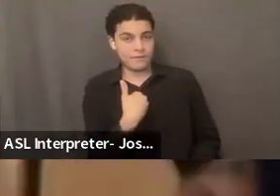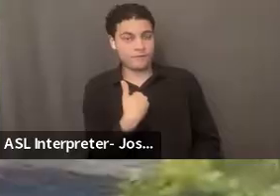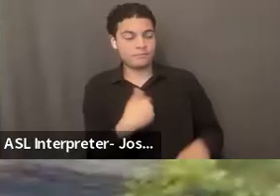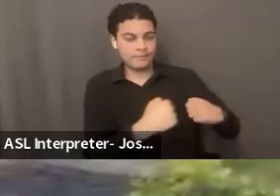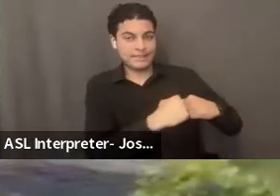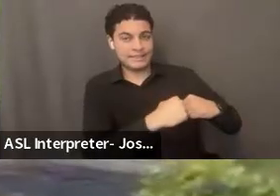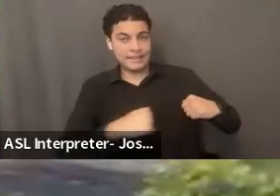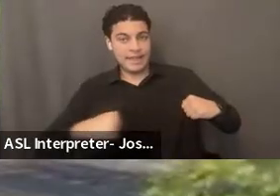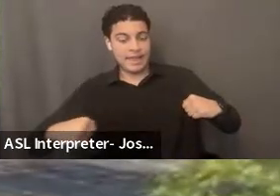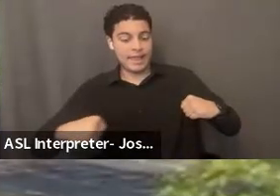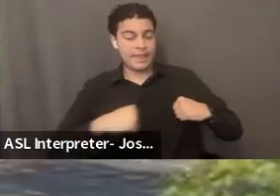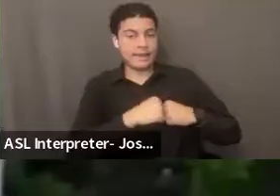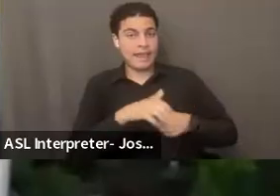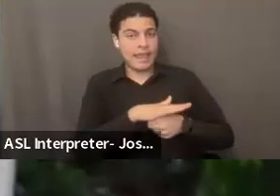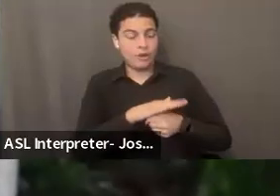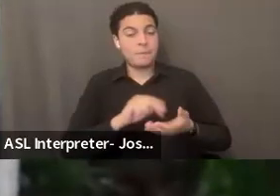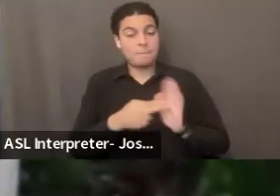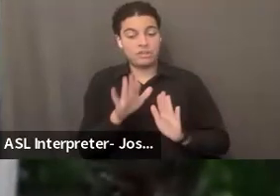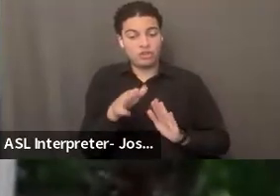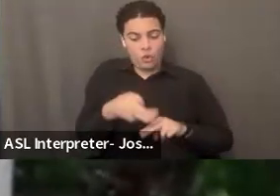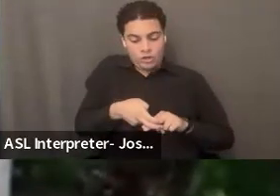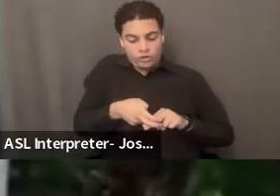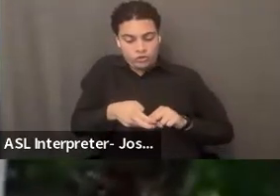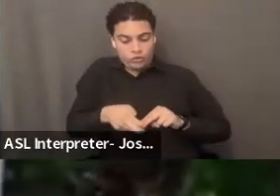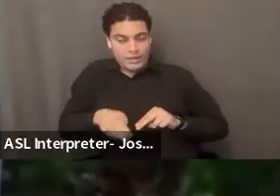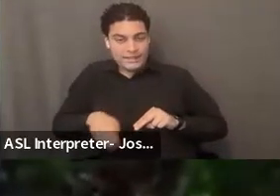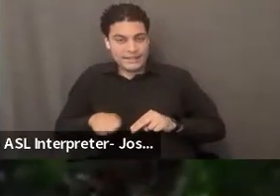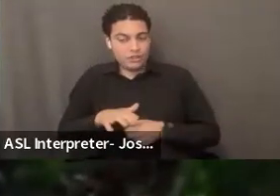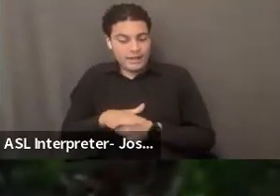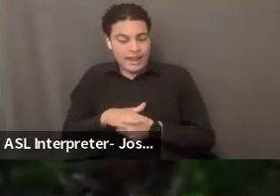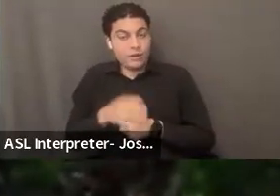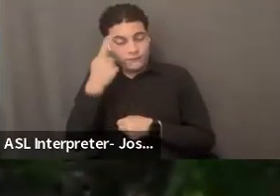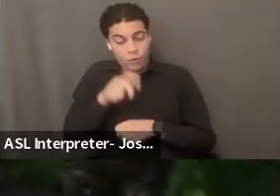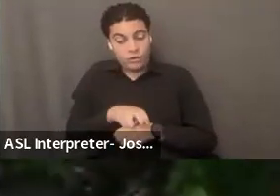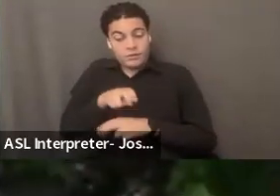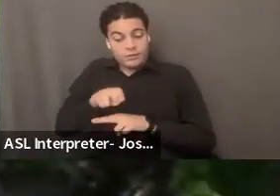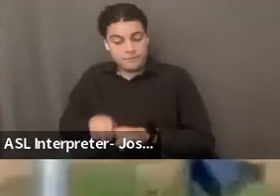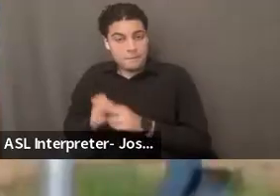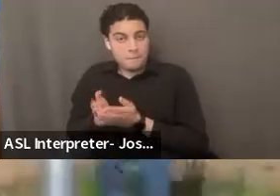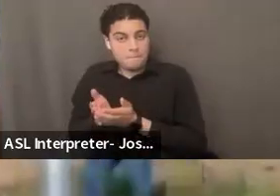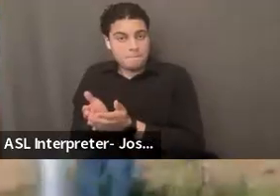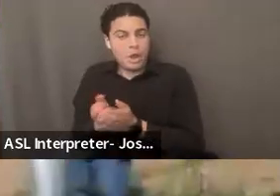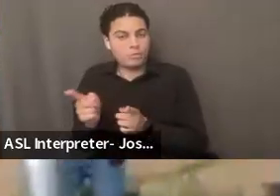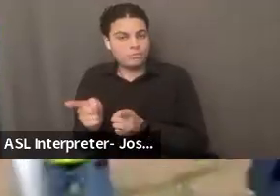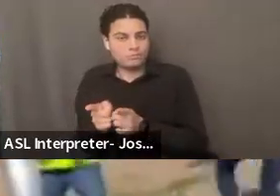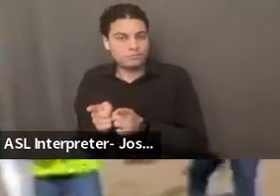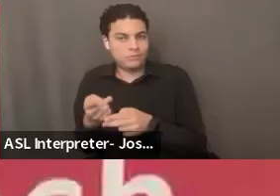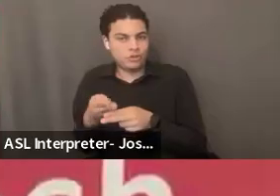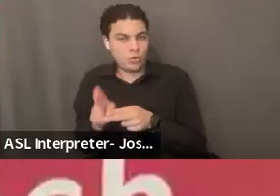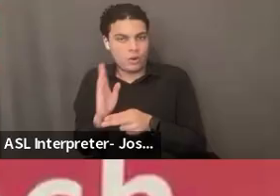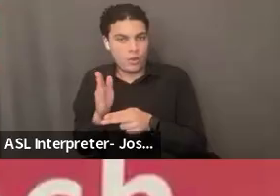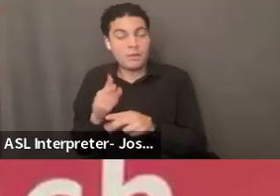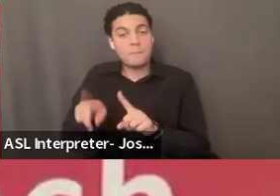transfer distance into the kayak. The launch offers overhead grab bars, grab straps, and pull bars.